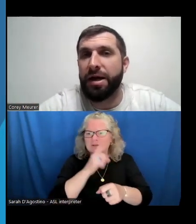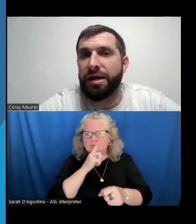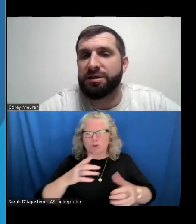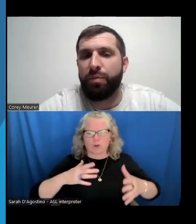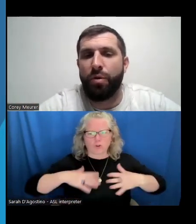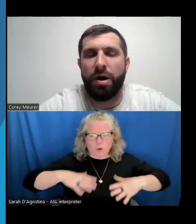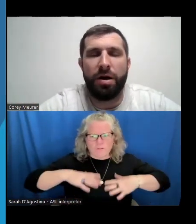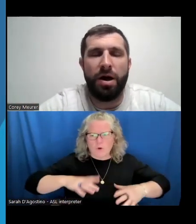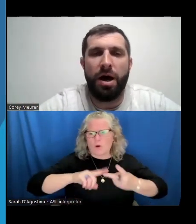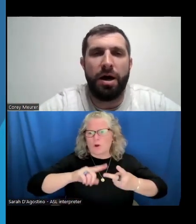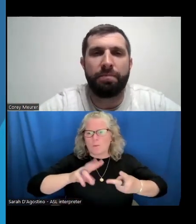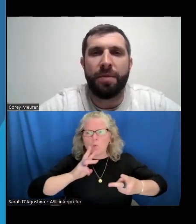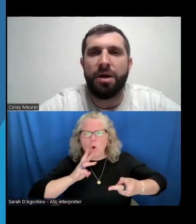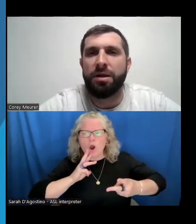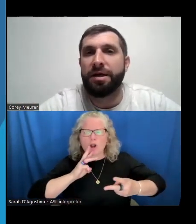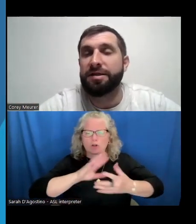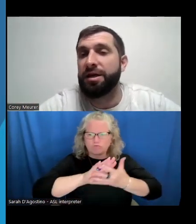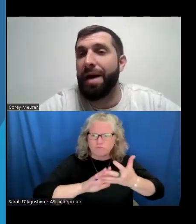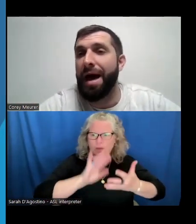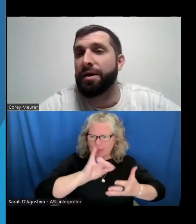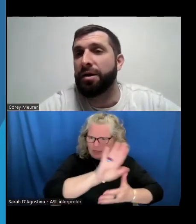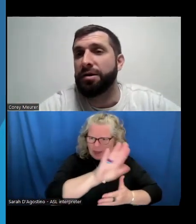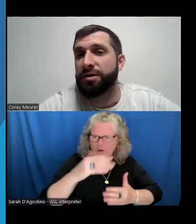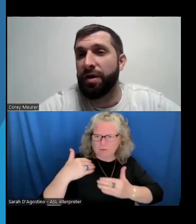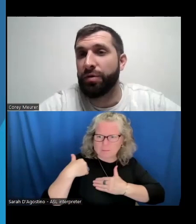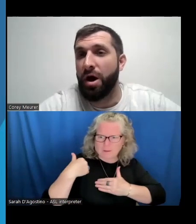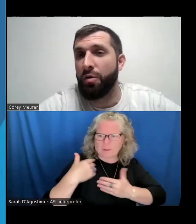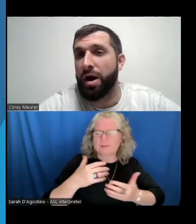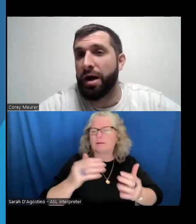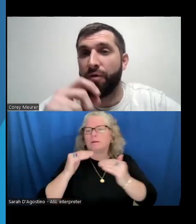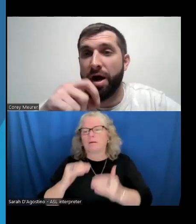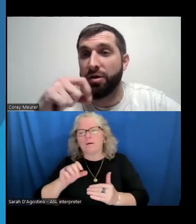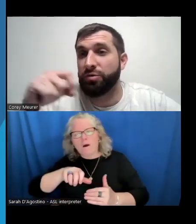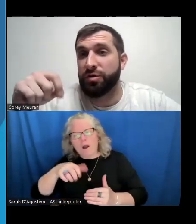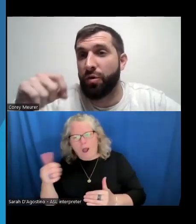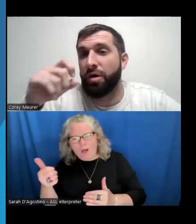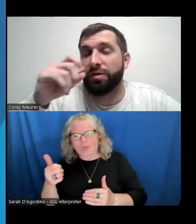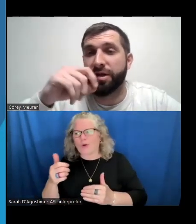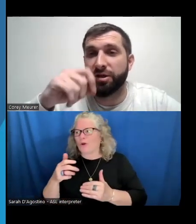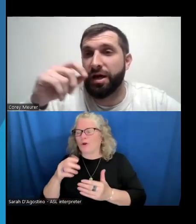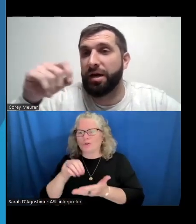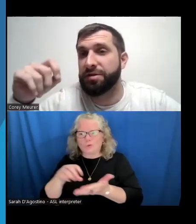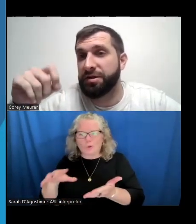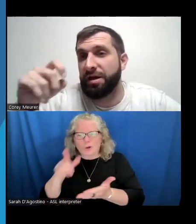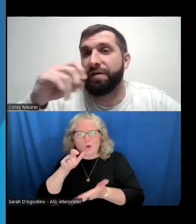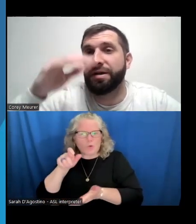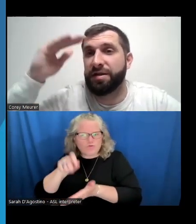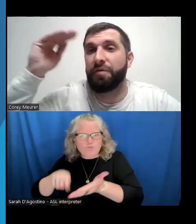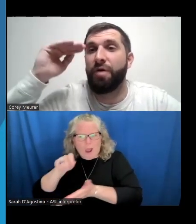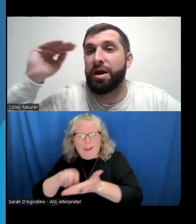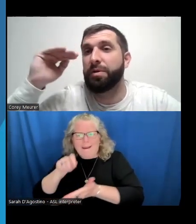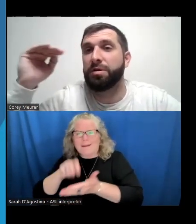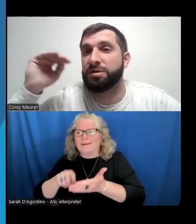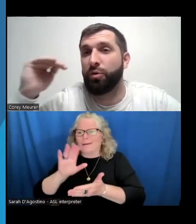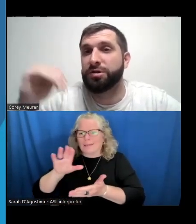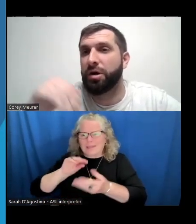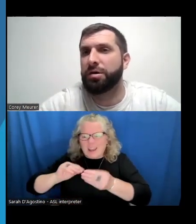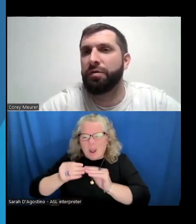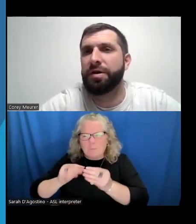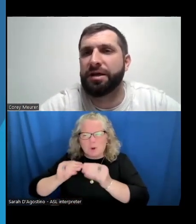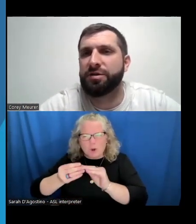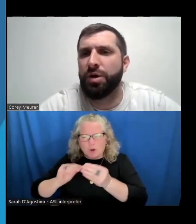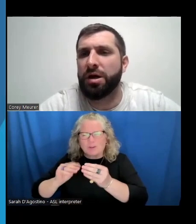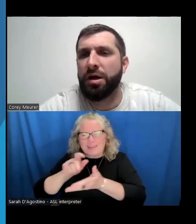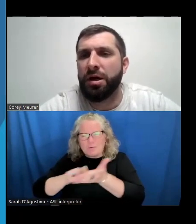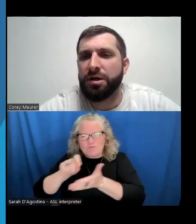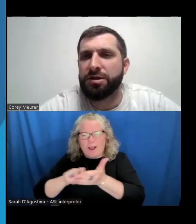We had a like a team editor. So they would go and kind of write who scored all the touchdowns in defense and then write up a little sports